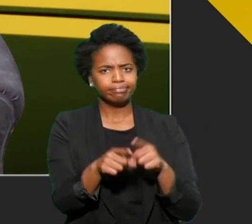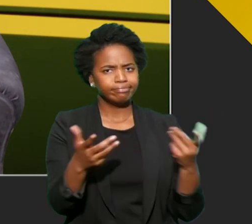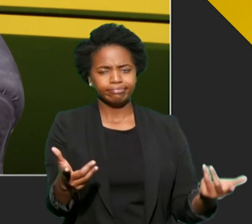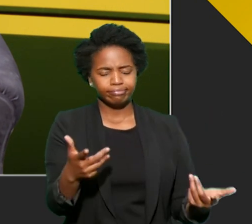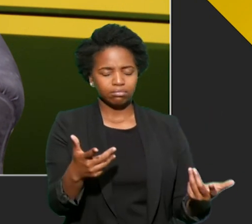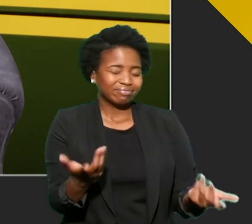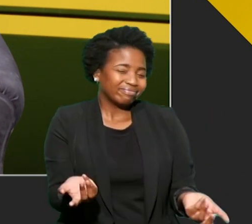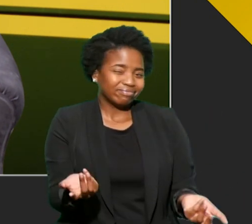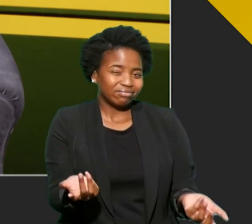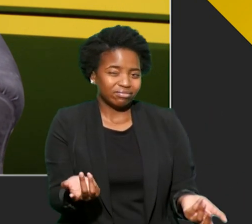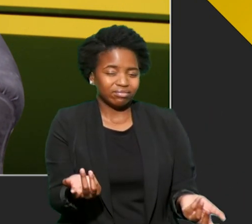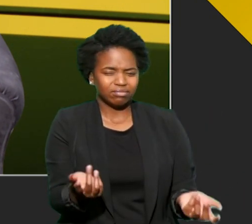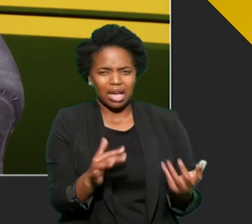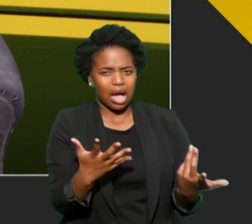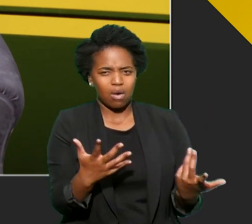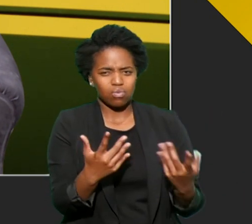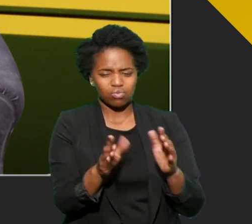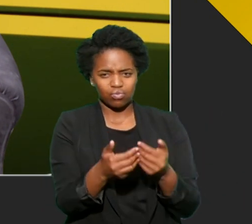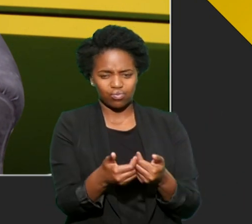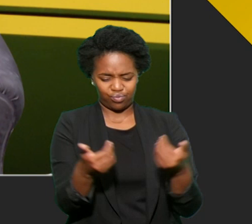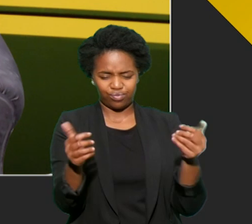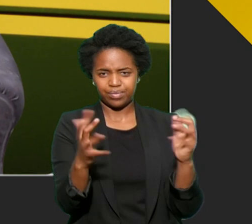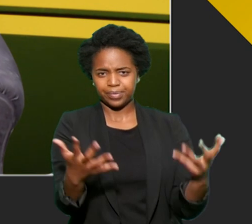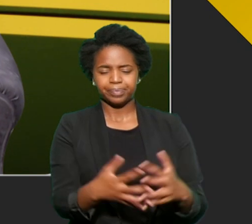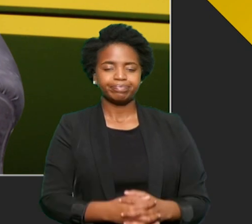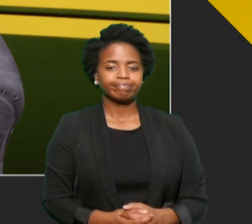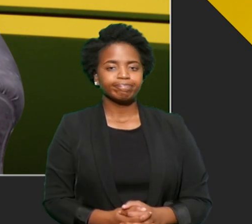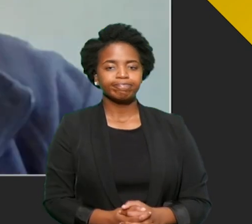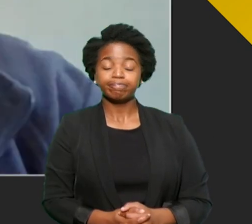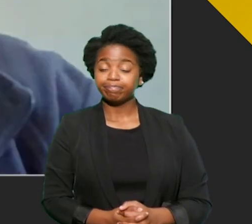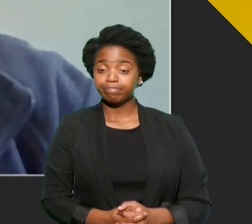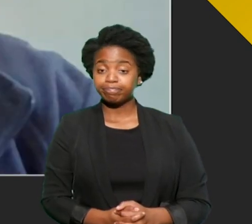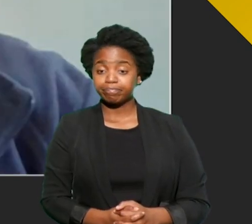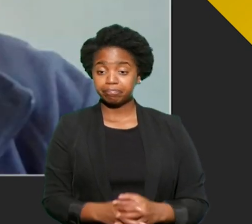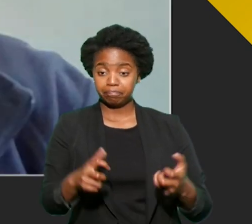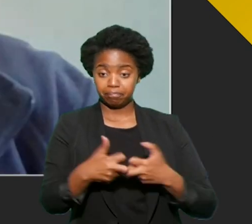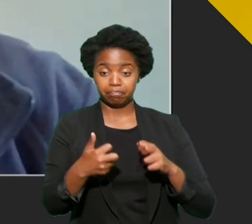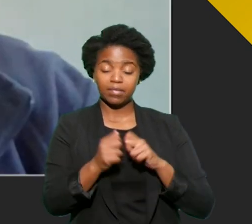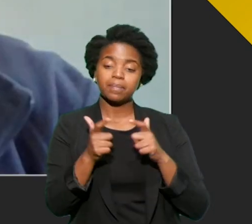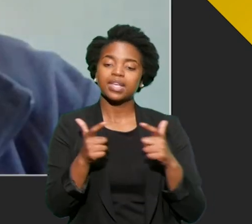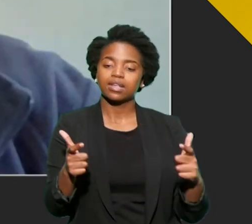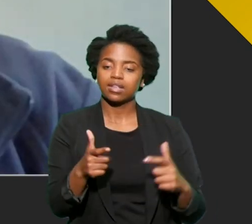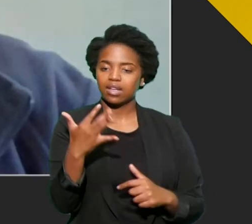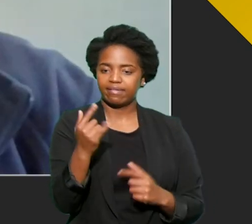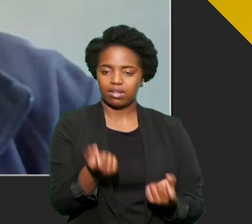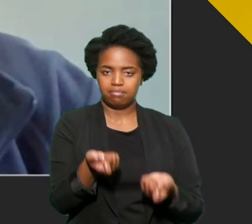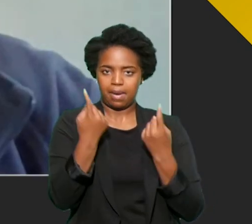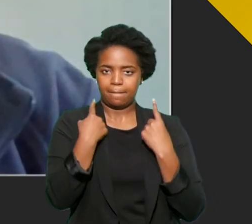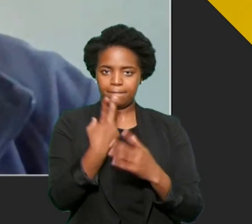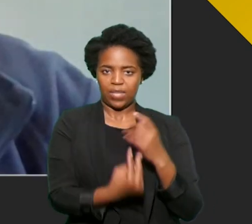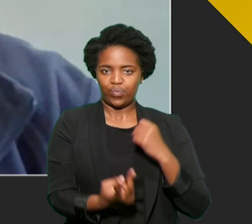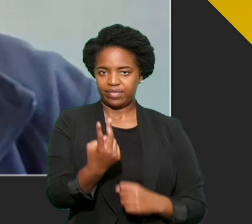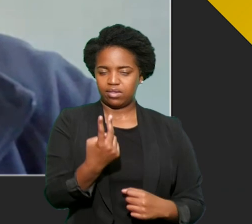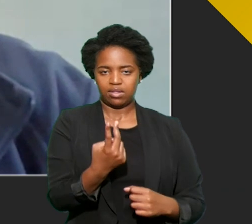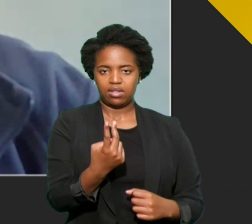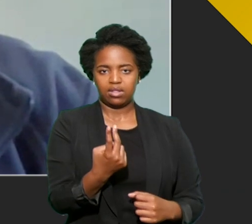and the real truth. Yes, I think that's a big problem. If you don't understand both sides